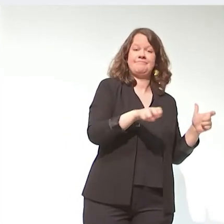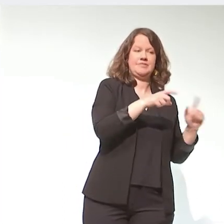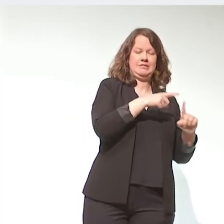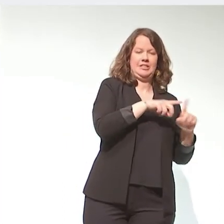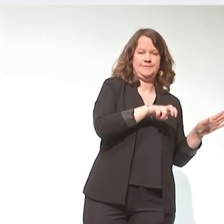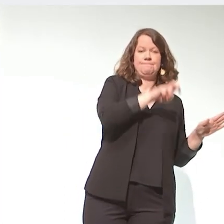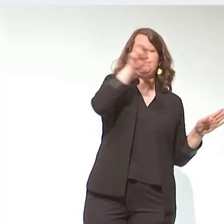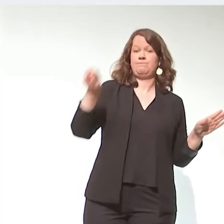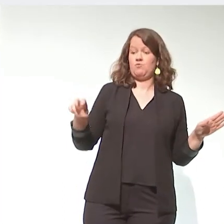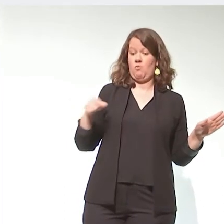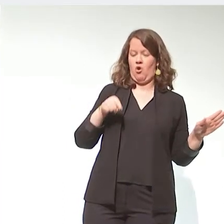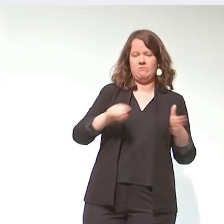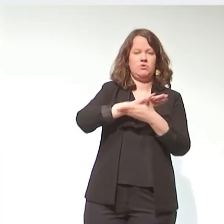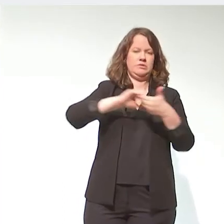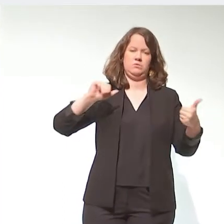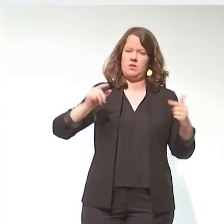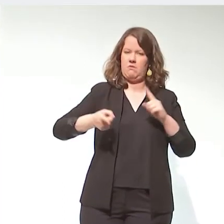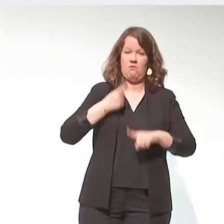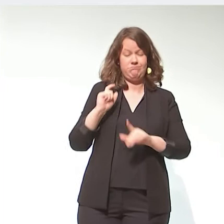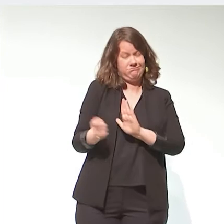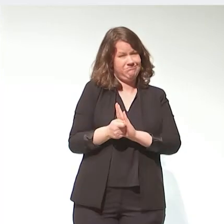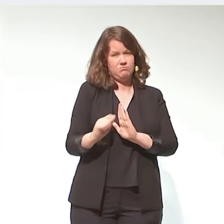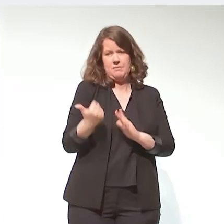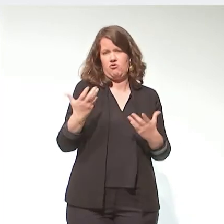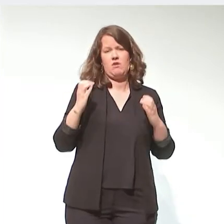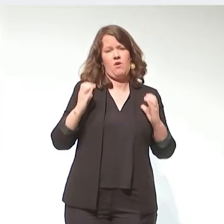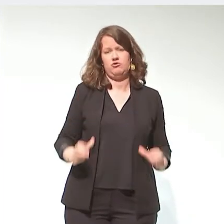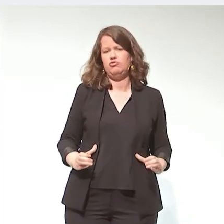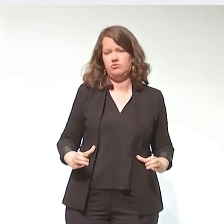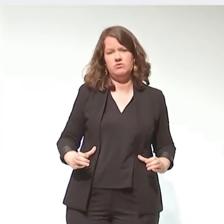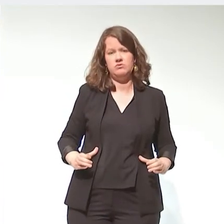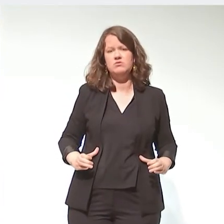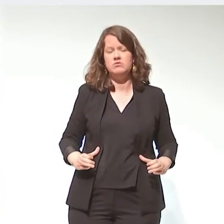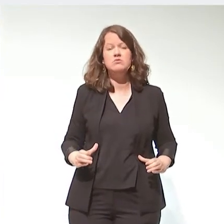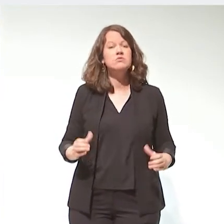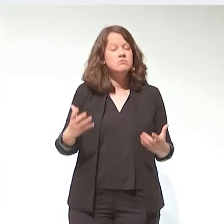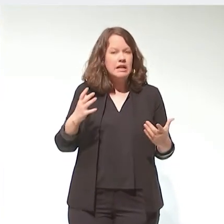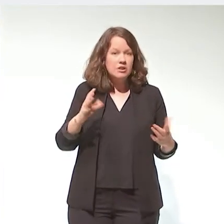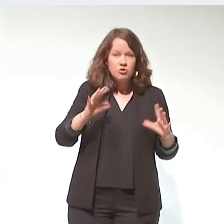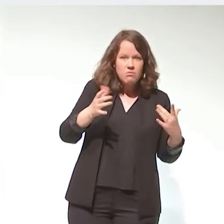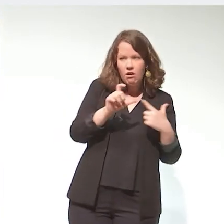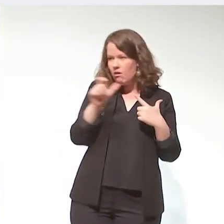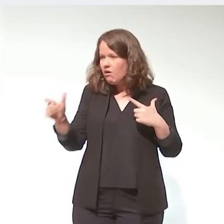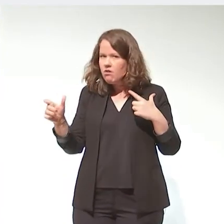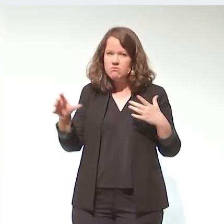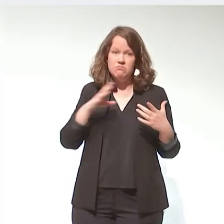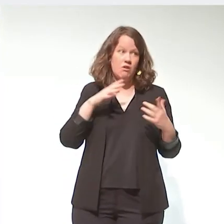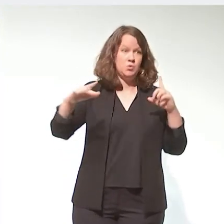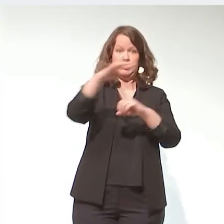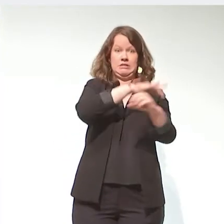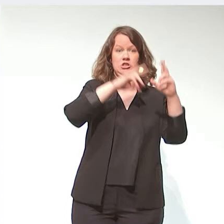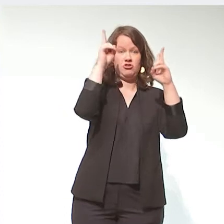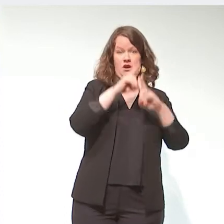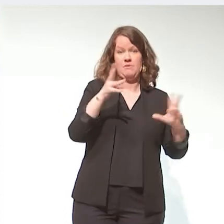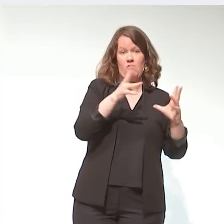There are also other factors that influence negatively access to higher education. There are, for example, lack